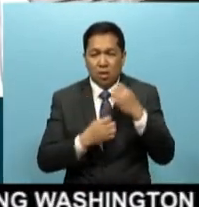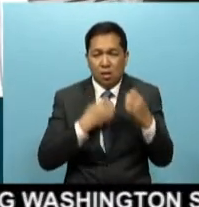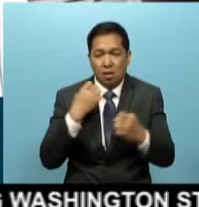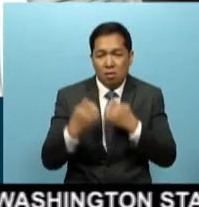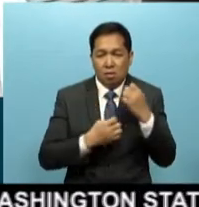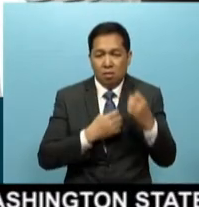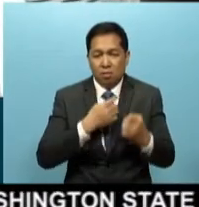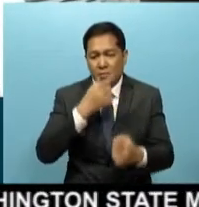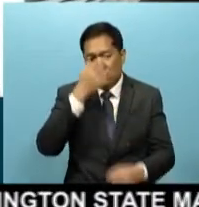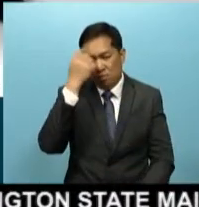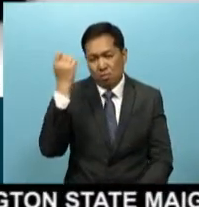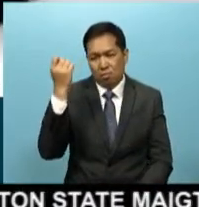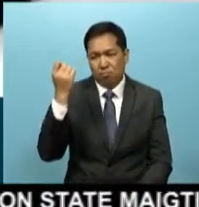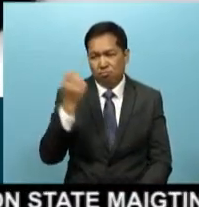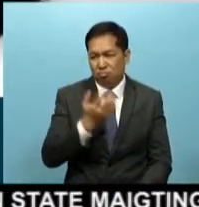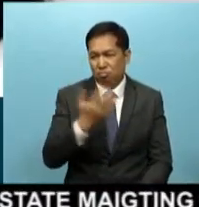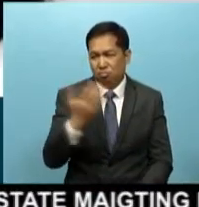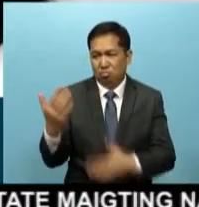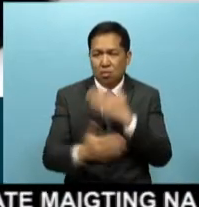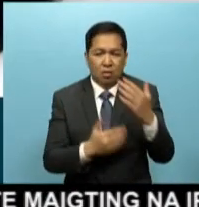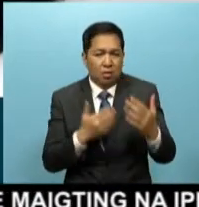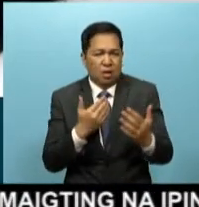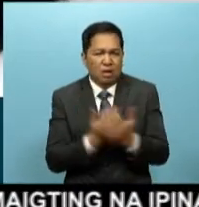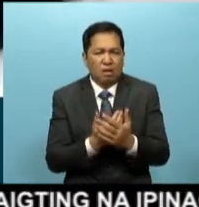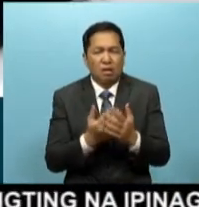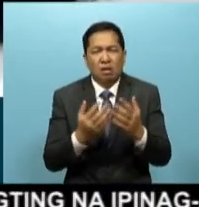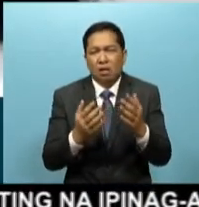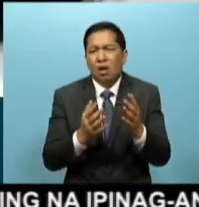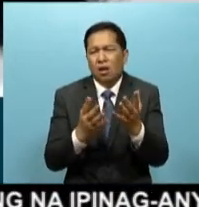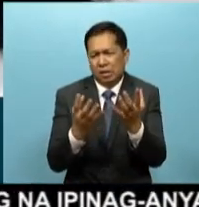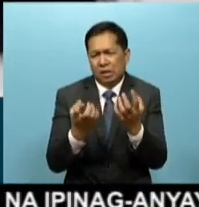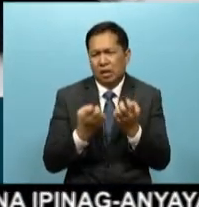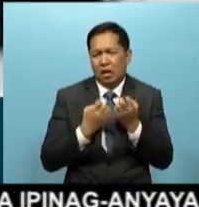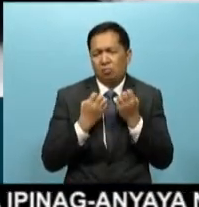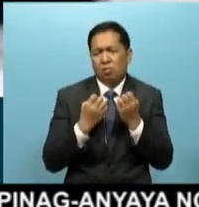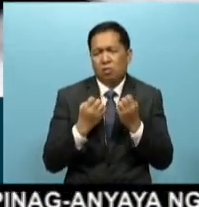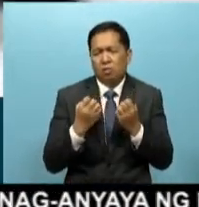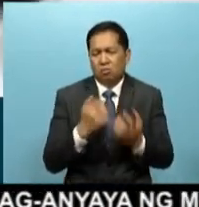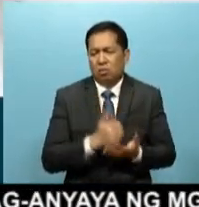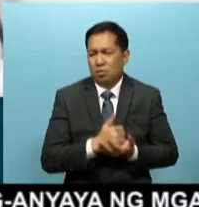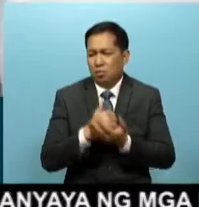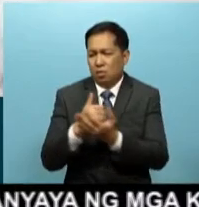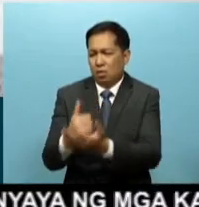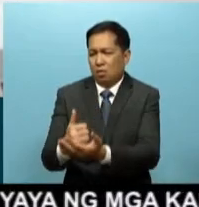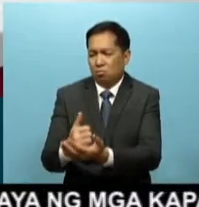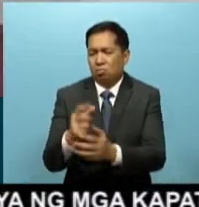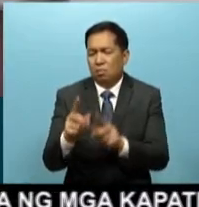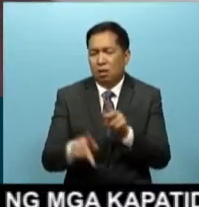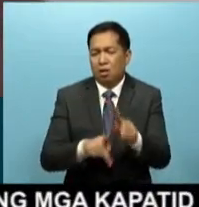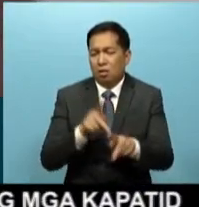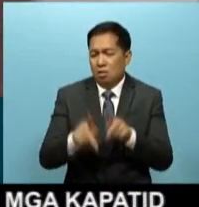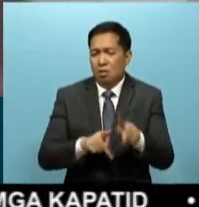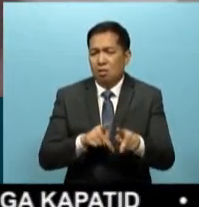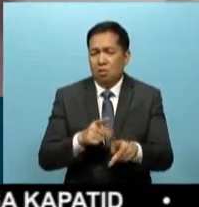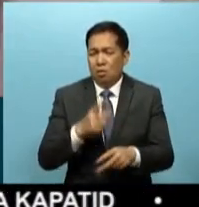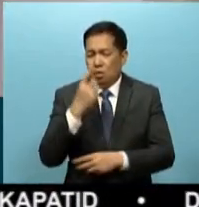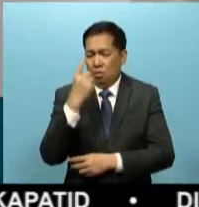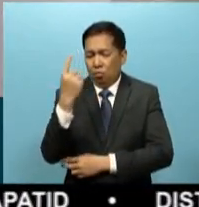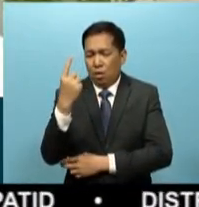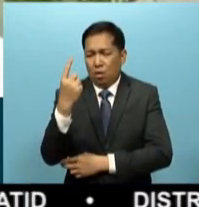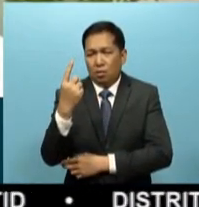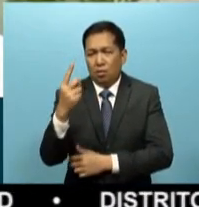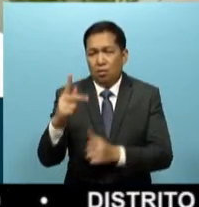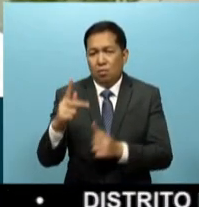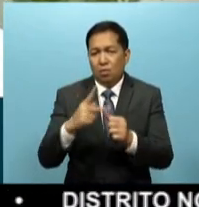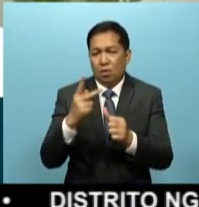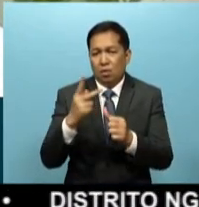because all of them, it was their eager desire to continue to help others because that is one of the